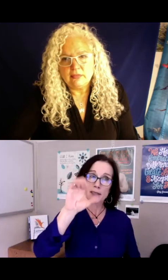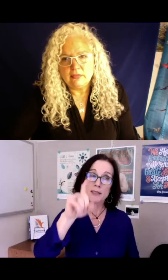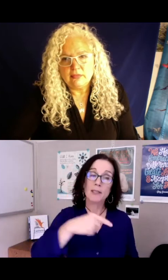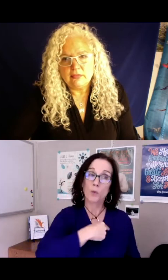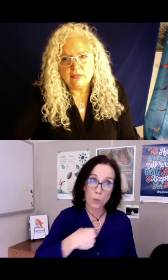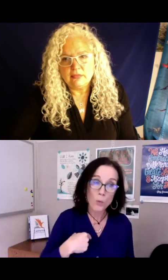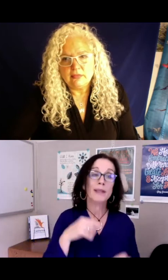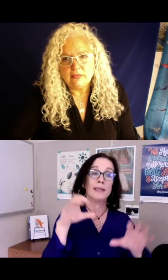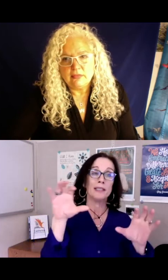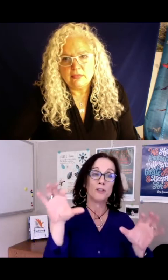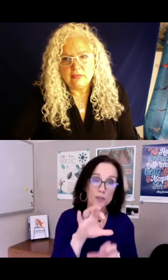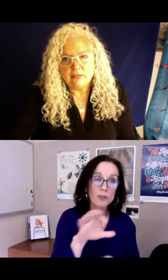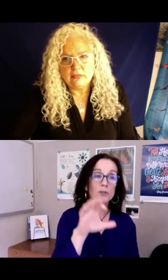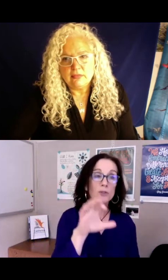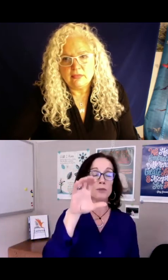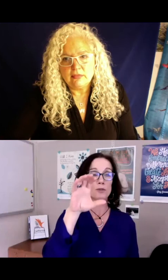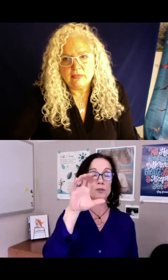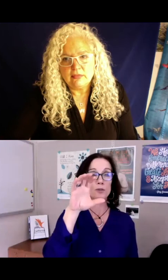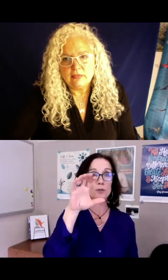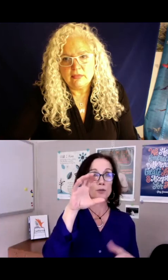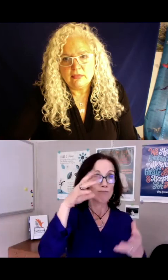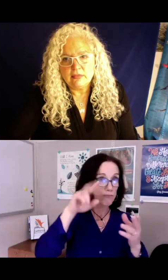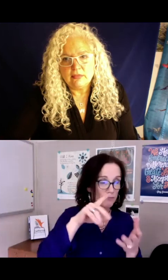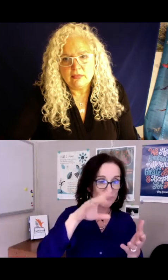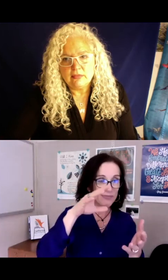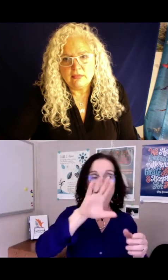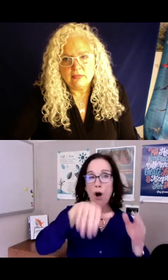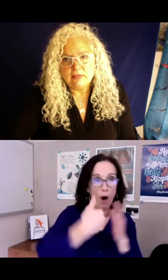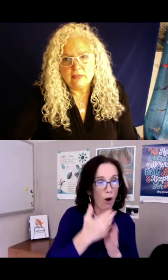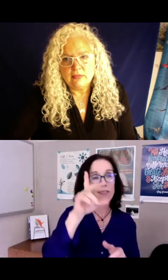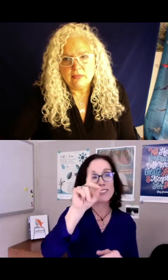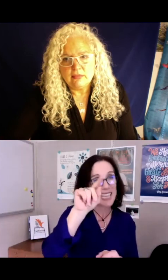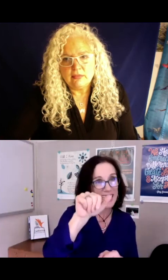one thing we're proud of at CSD is that we do